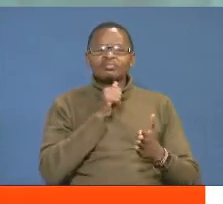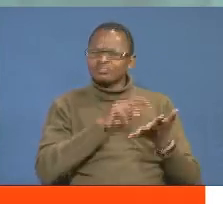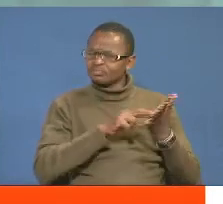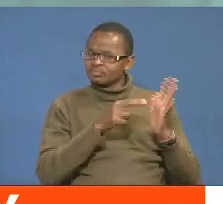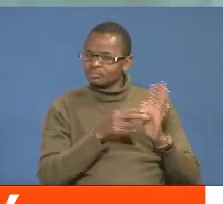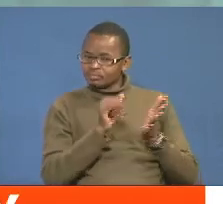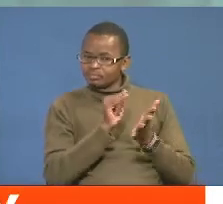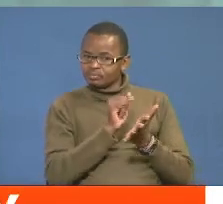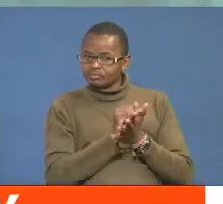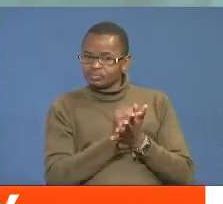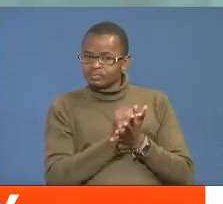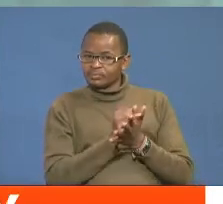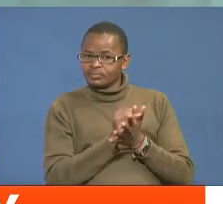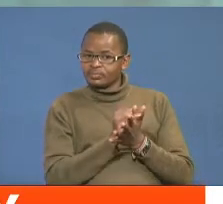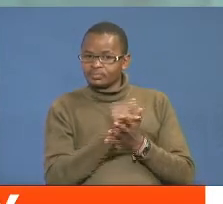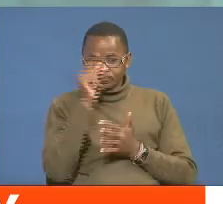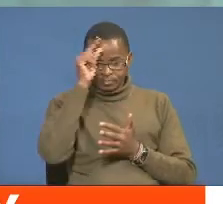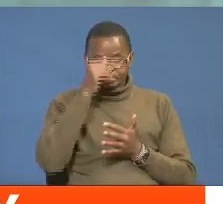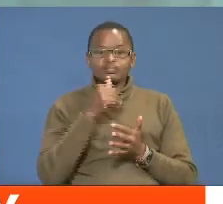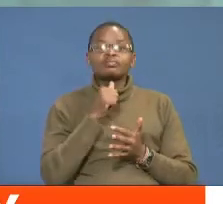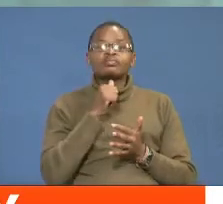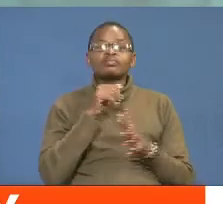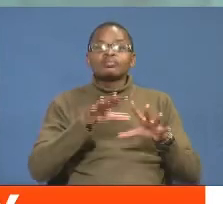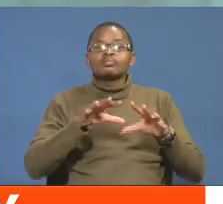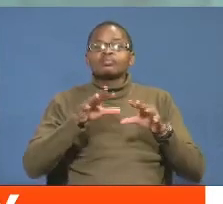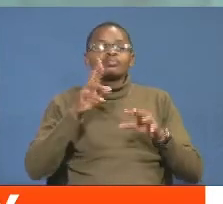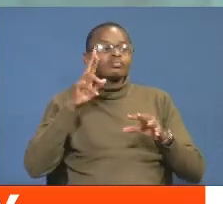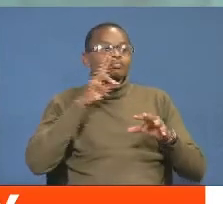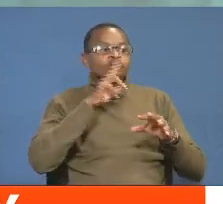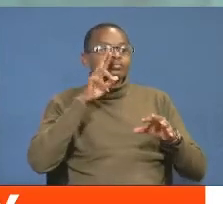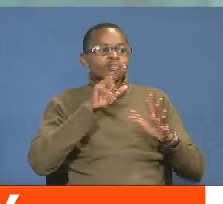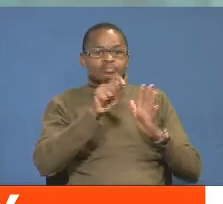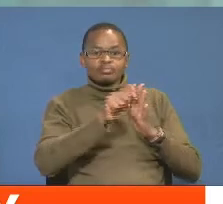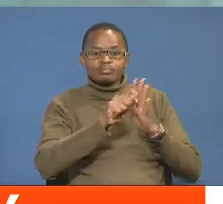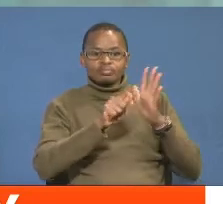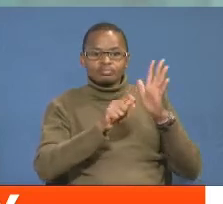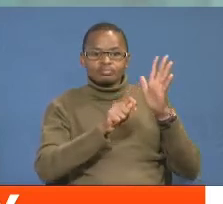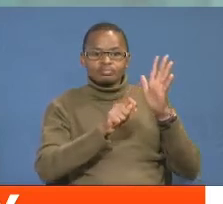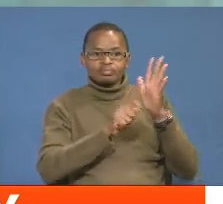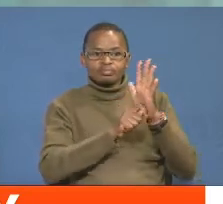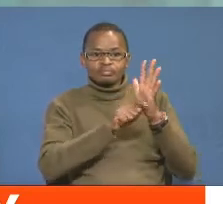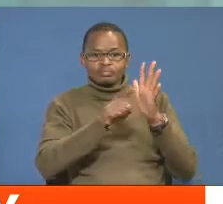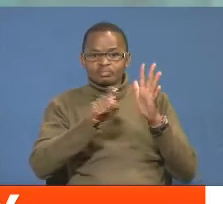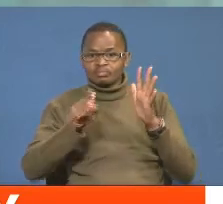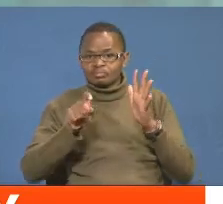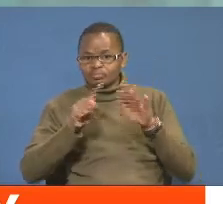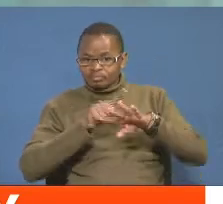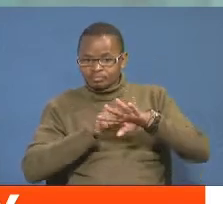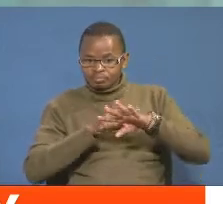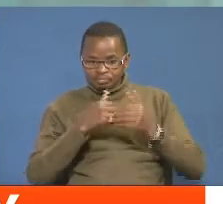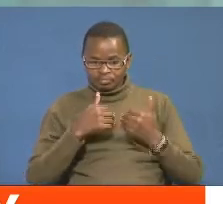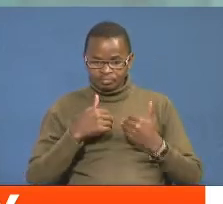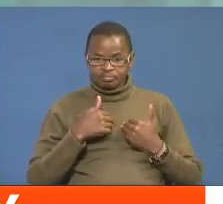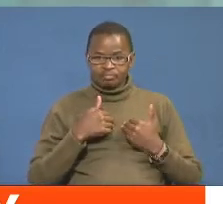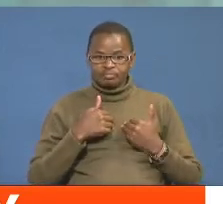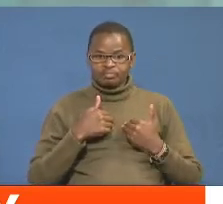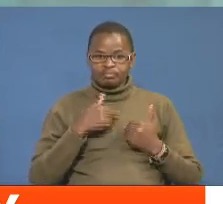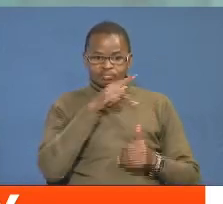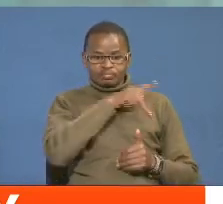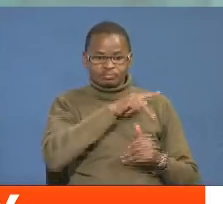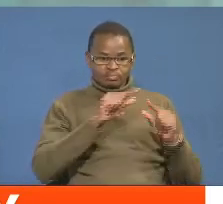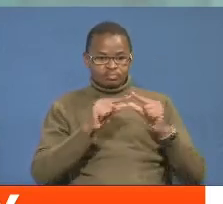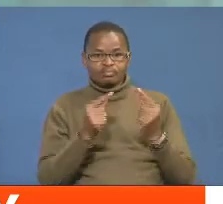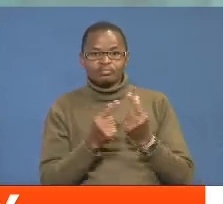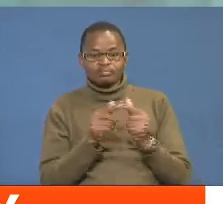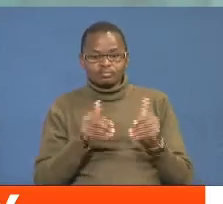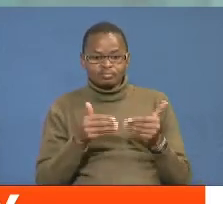that mean that, you know, the government will not be taking a risk in terms of vaccinating them once we have the priority